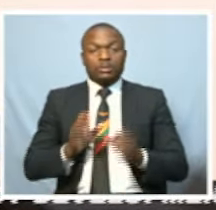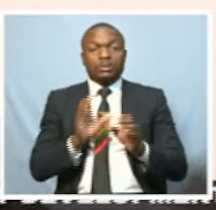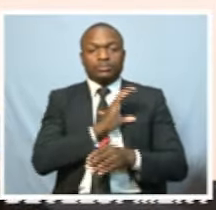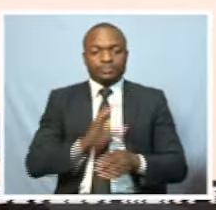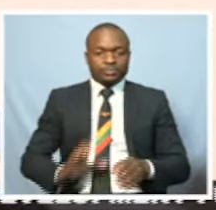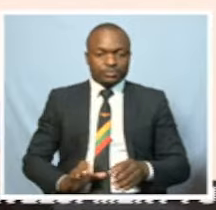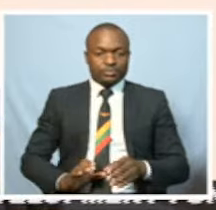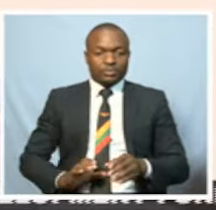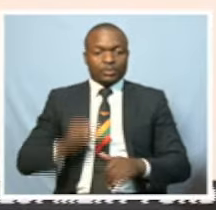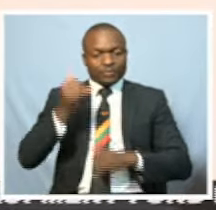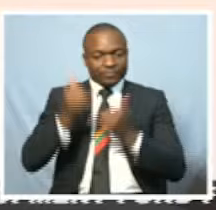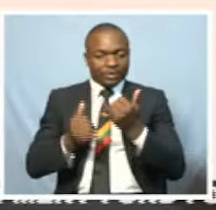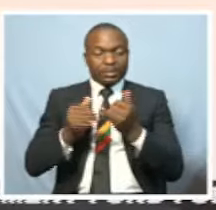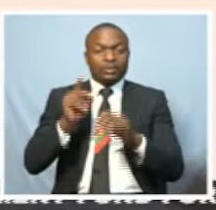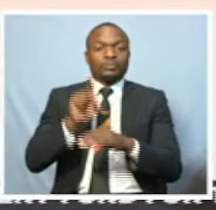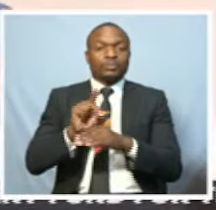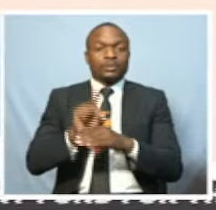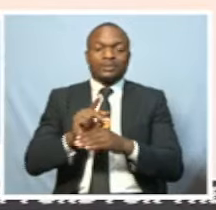quality projects on time.